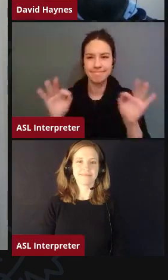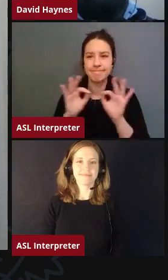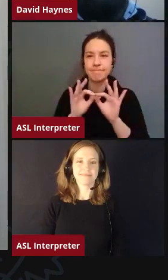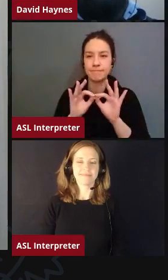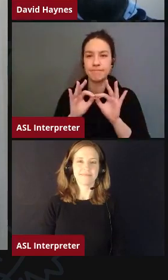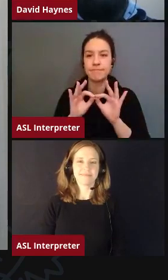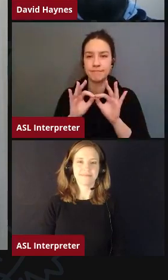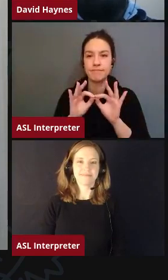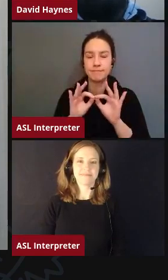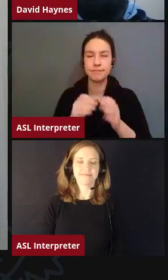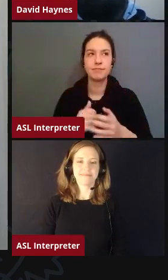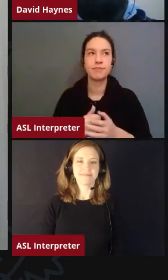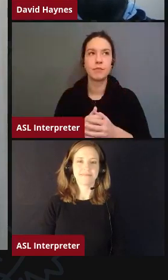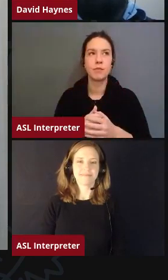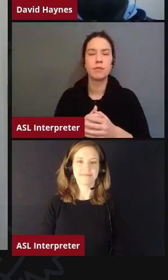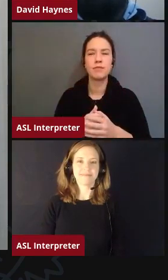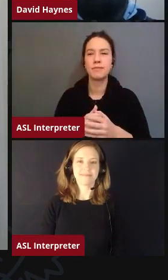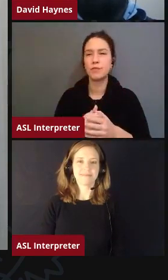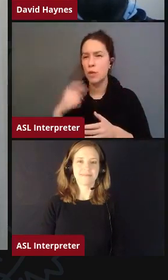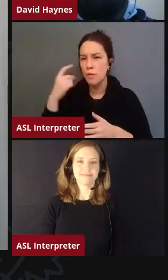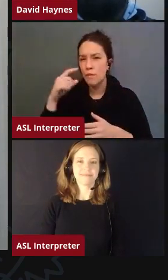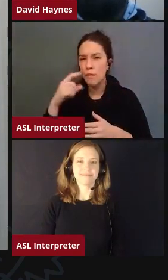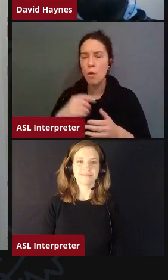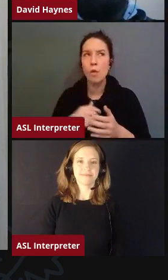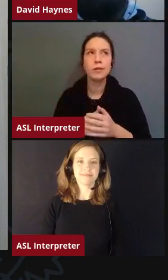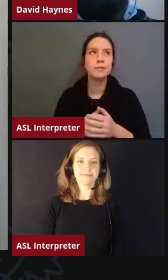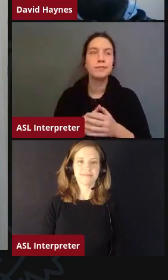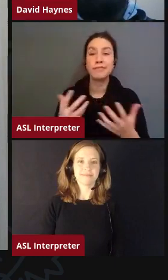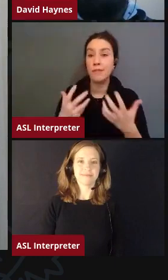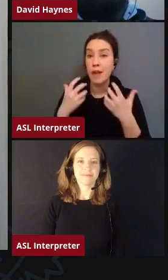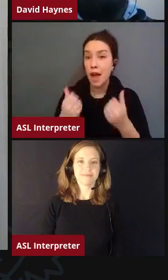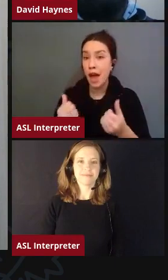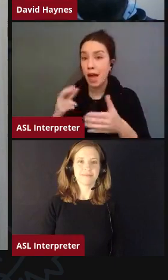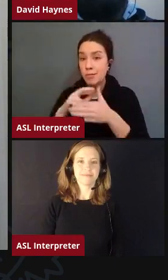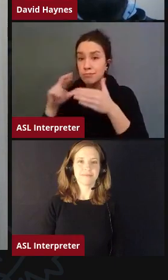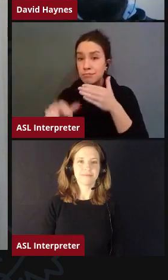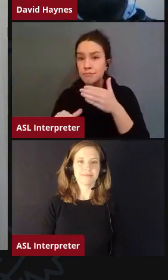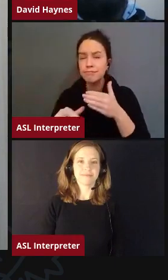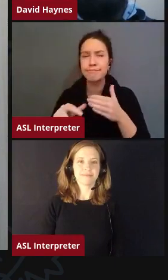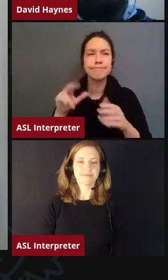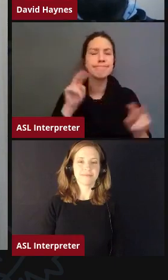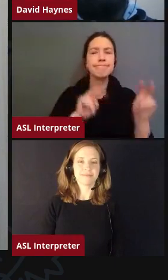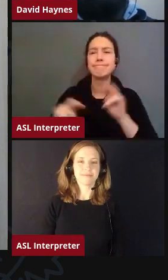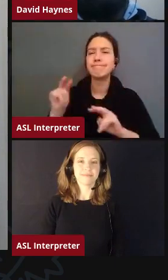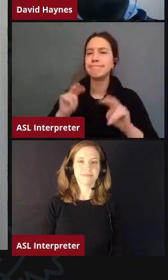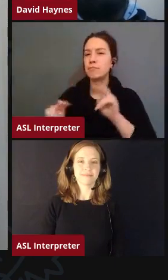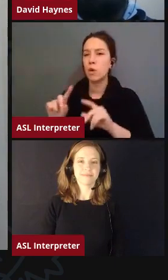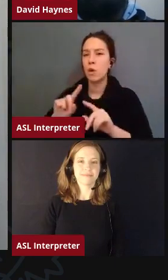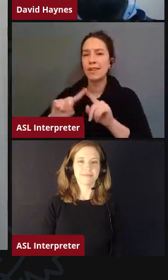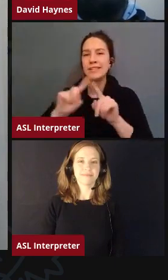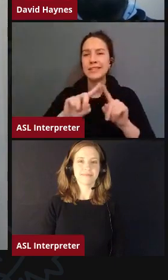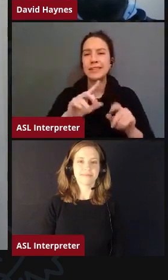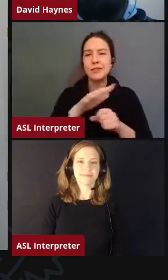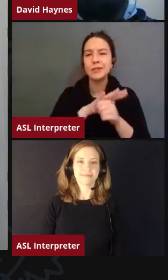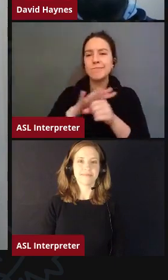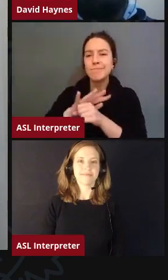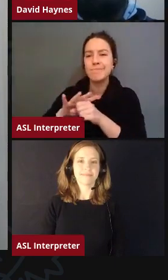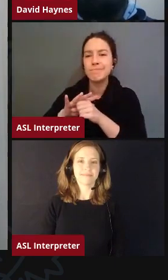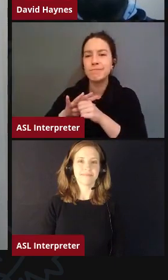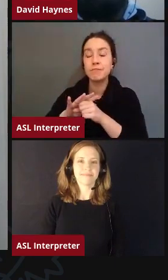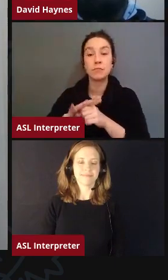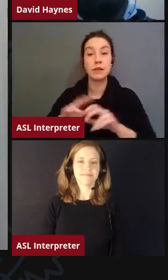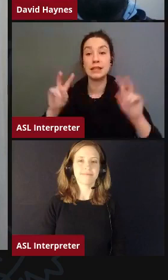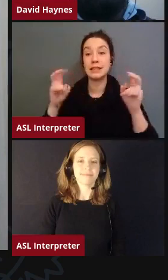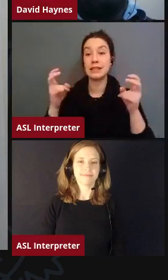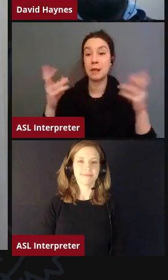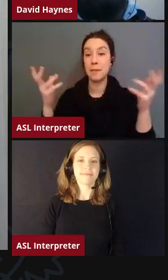when we look at health outcomes in different communities. The topic today